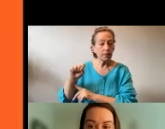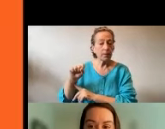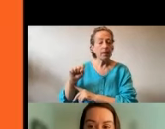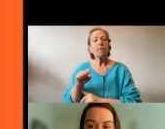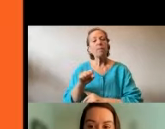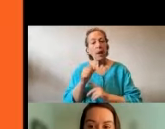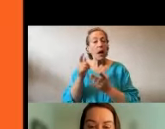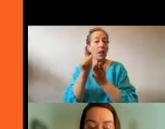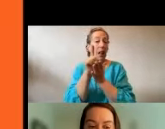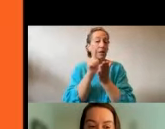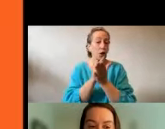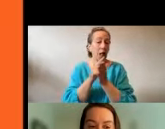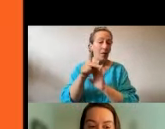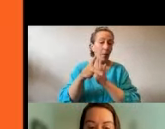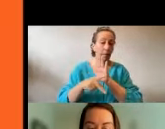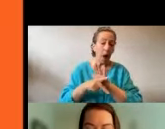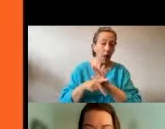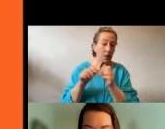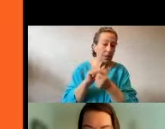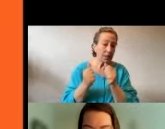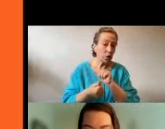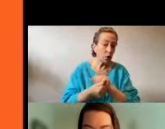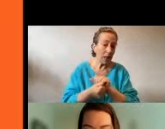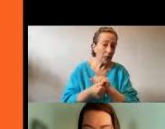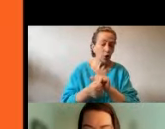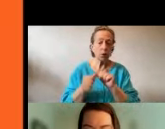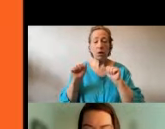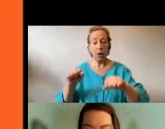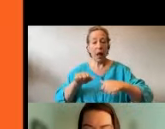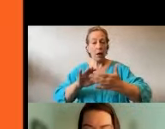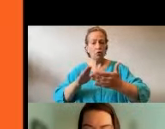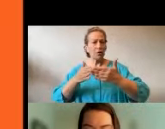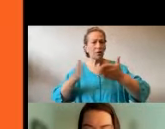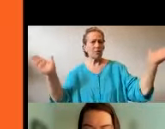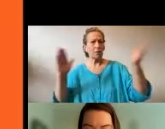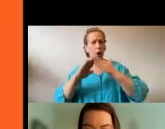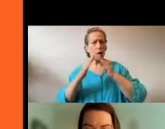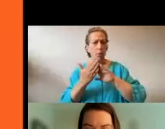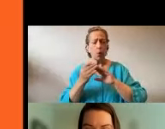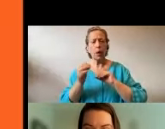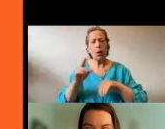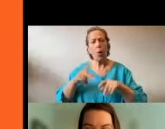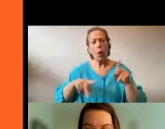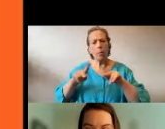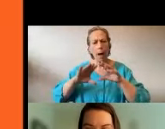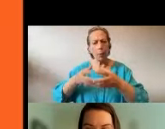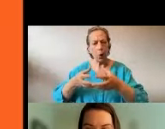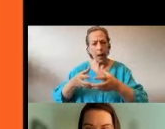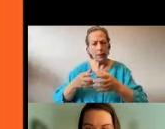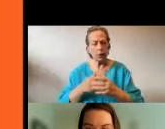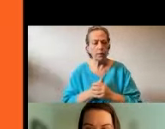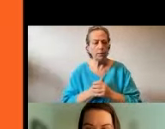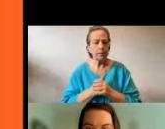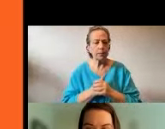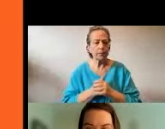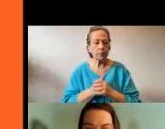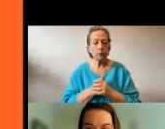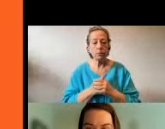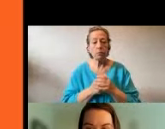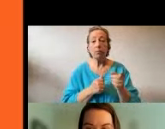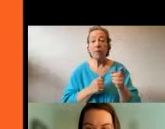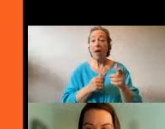policy changes that can be taken to address entire community health or population health. Ultimately, the results of these